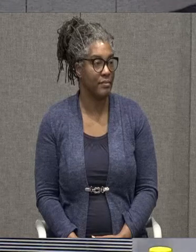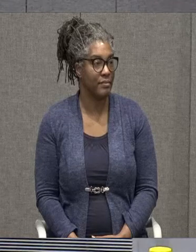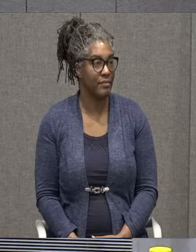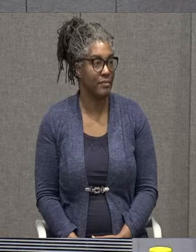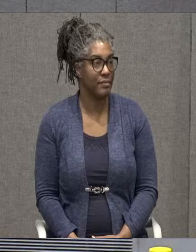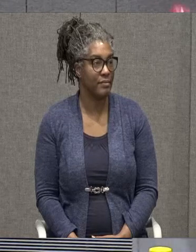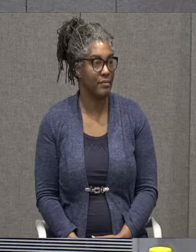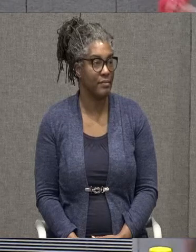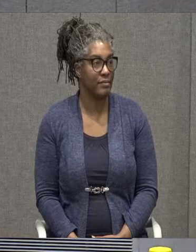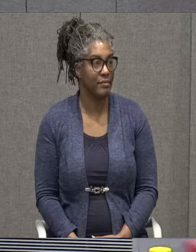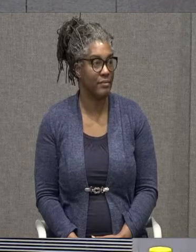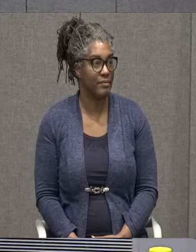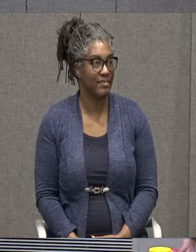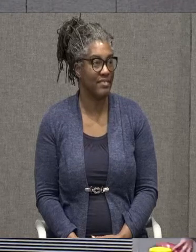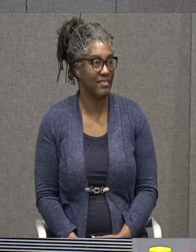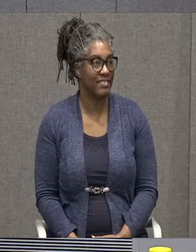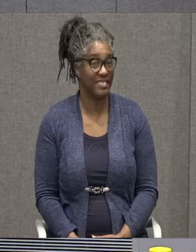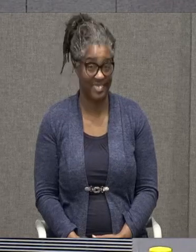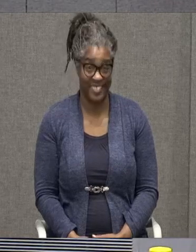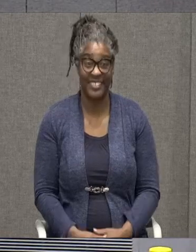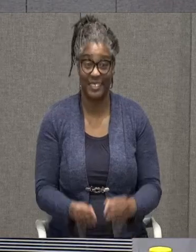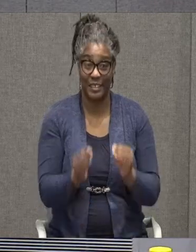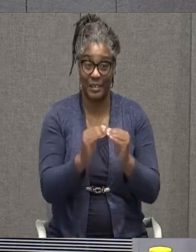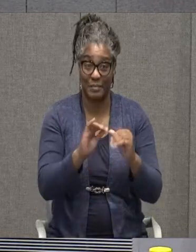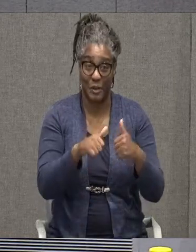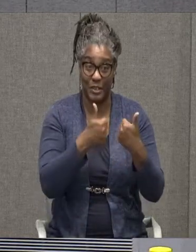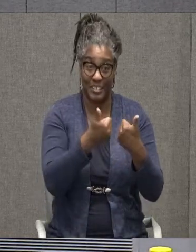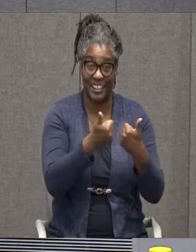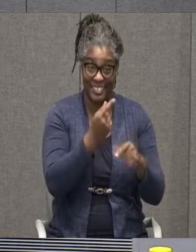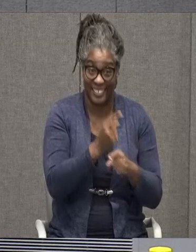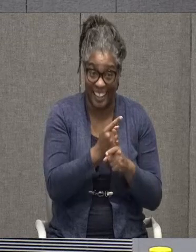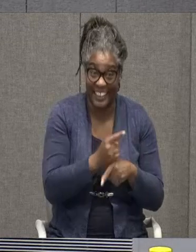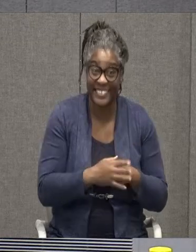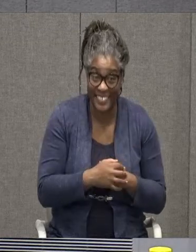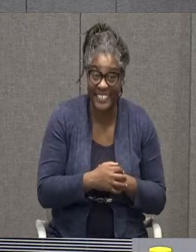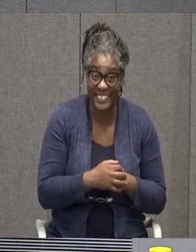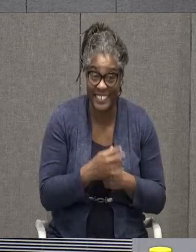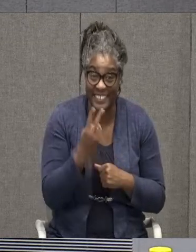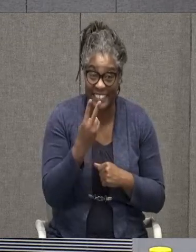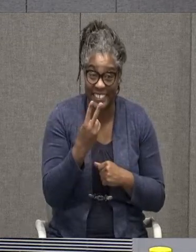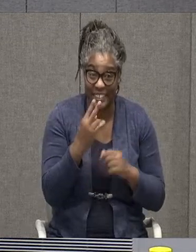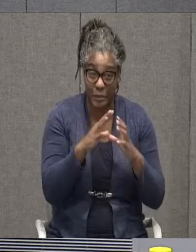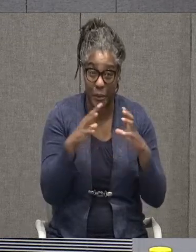A little more challenging, isn't it, kids? With 2 balloons.